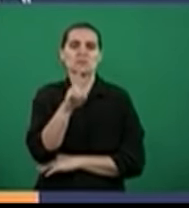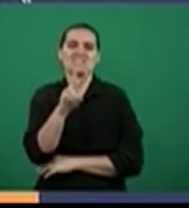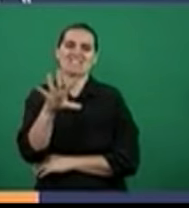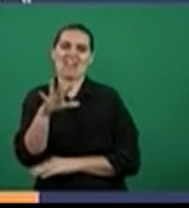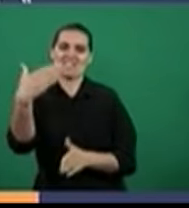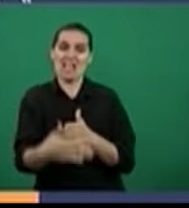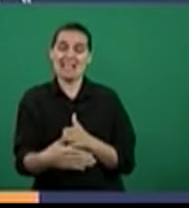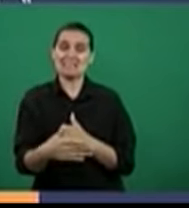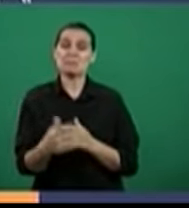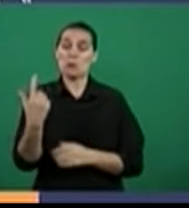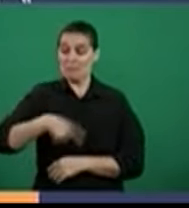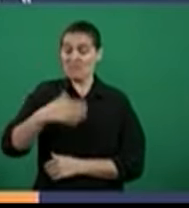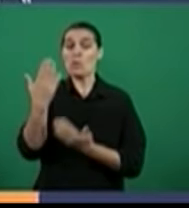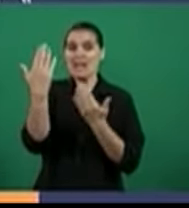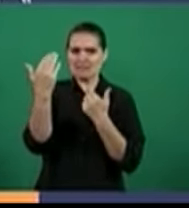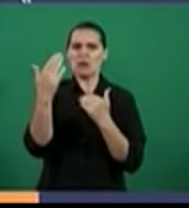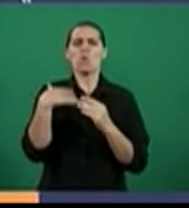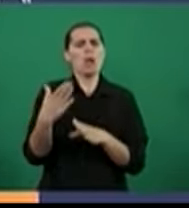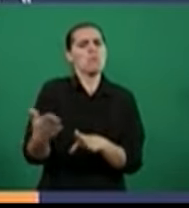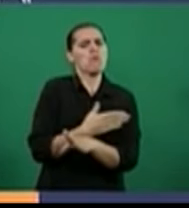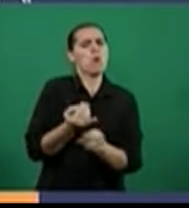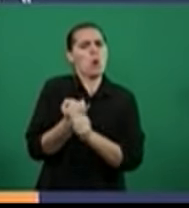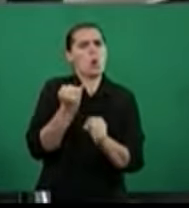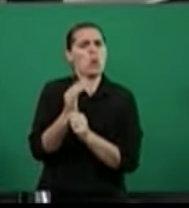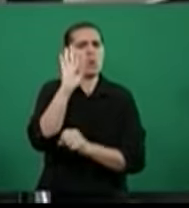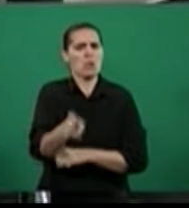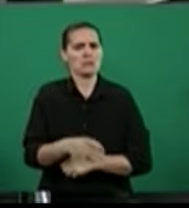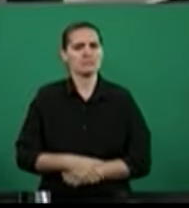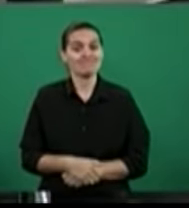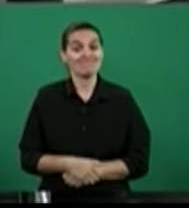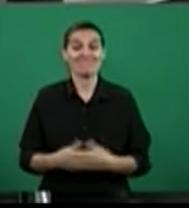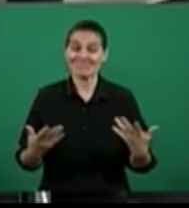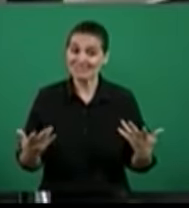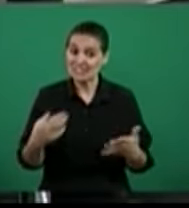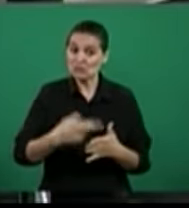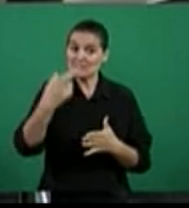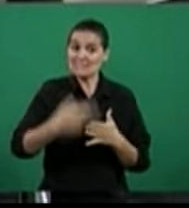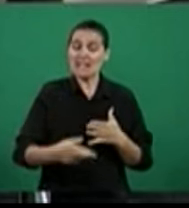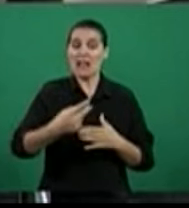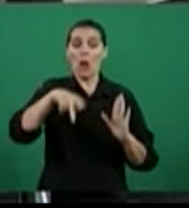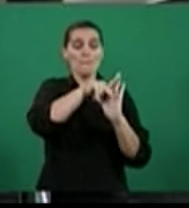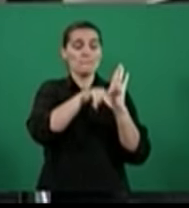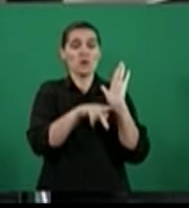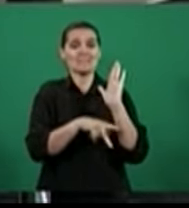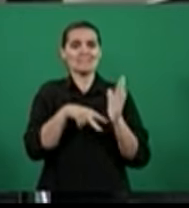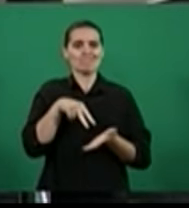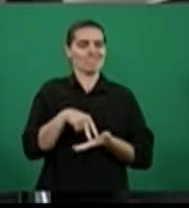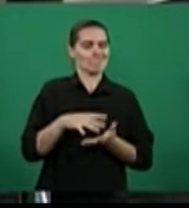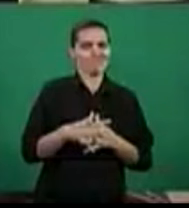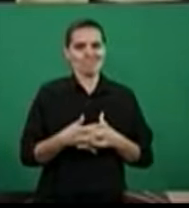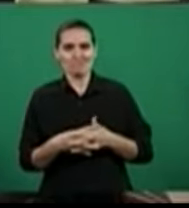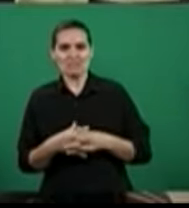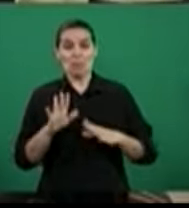later than previously expected. As a result, the policy stance in our